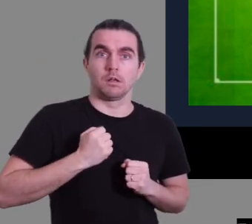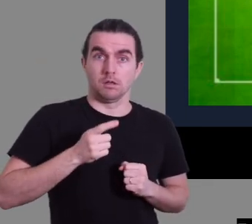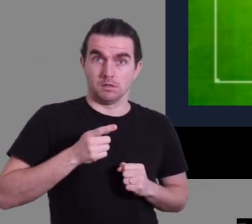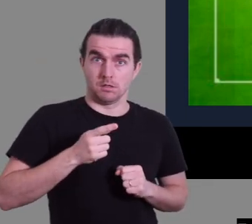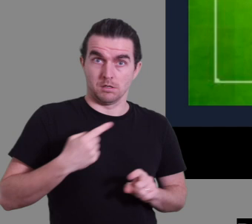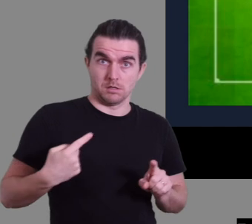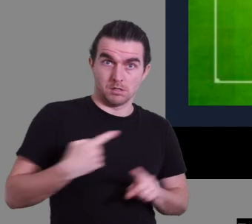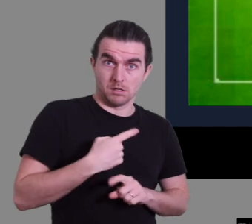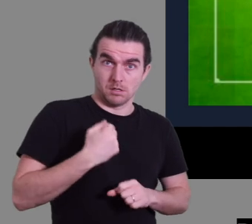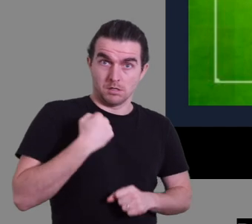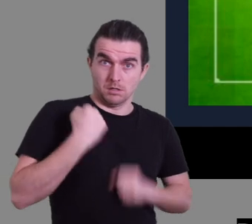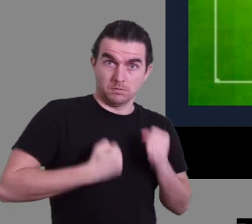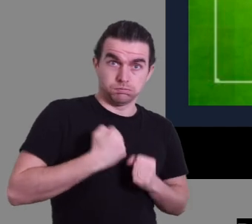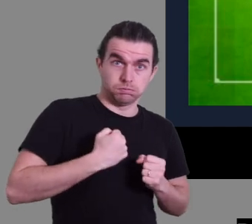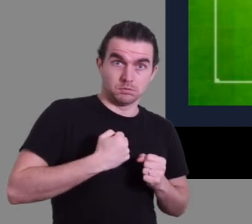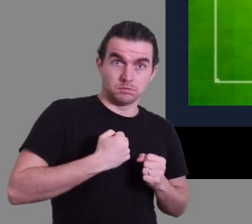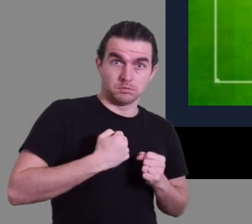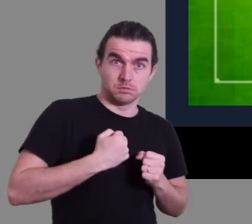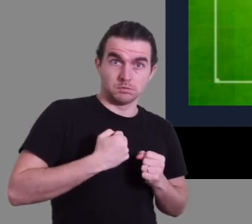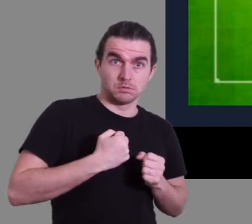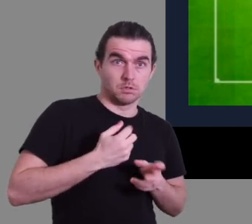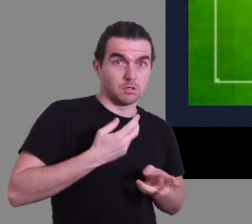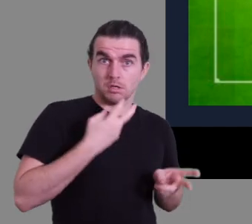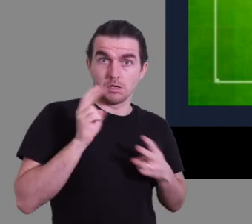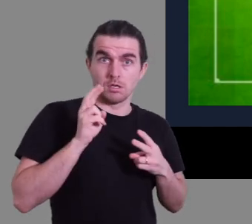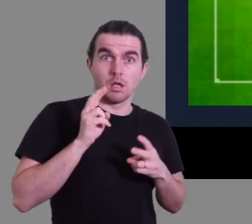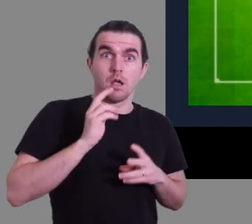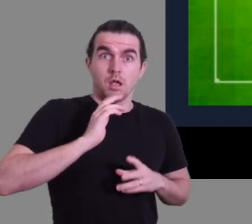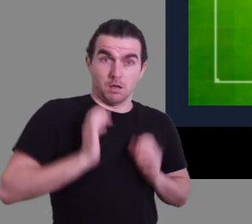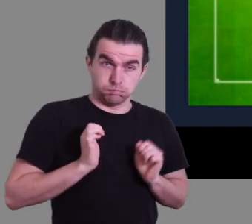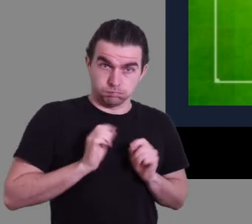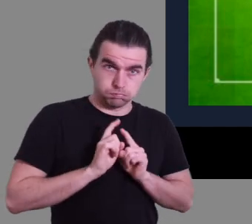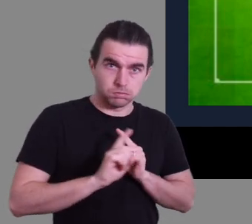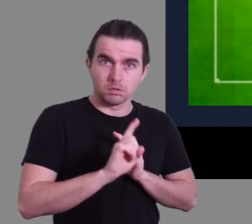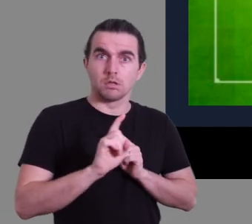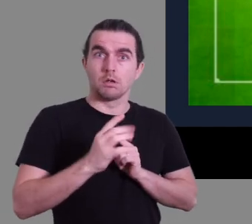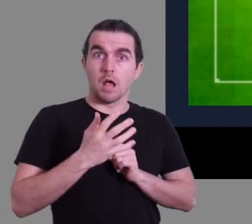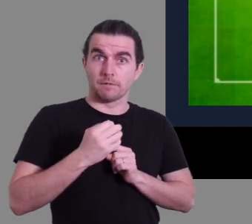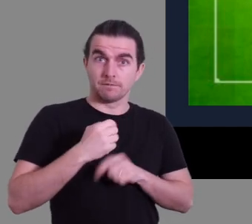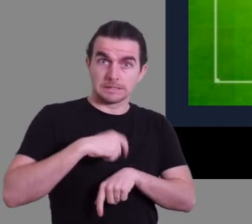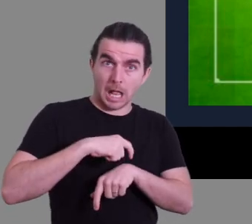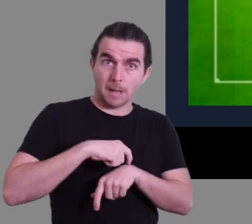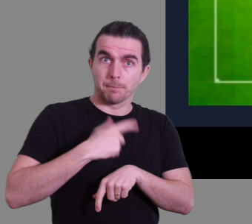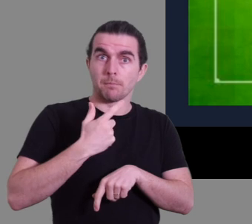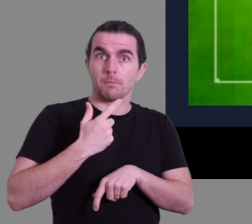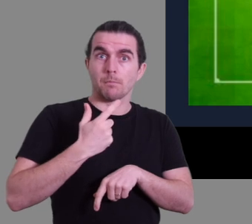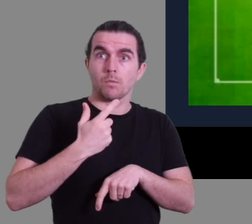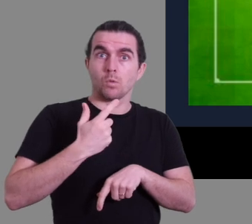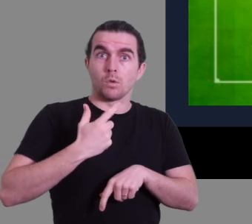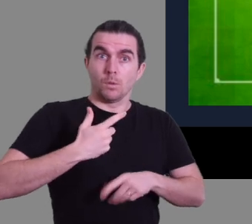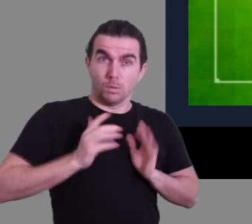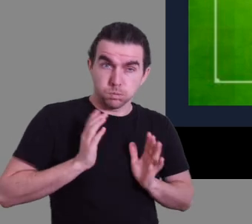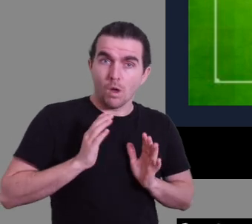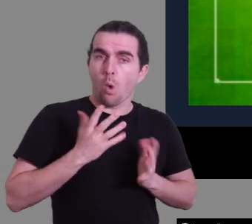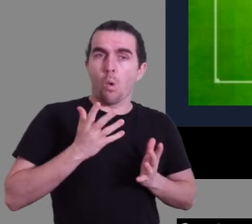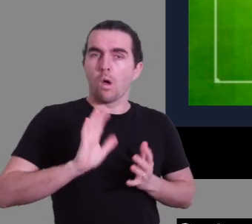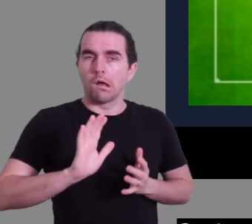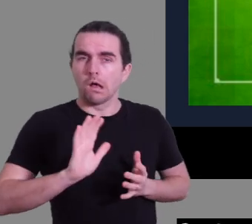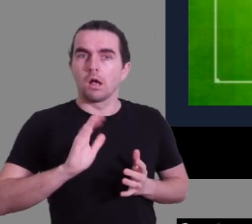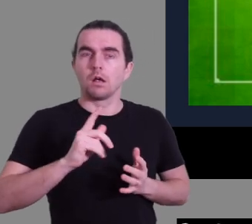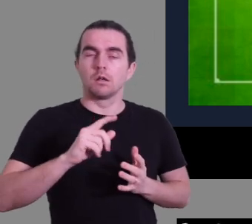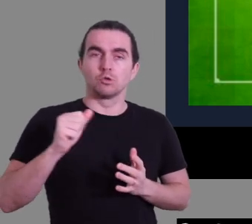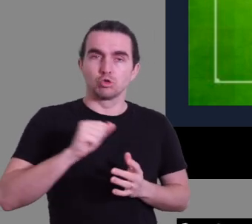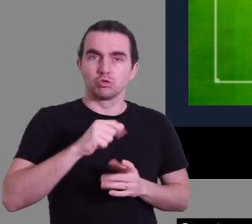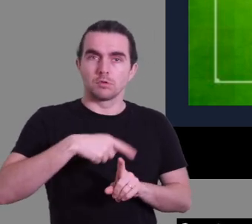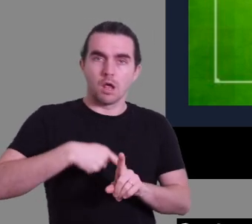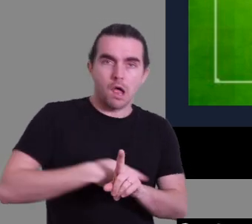back? Does he turn and run back, sprint back, face forward, or does he has he got time to just go back pedal, or does he need